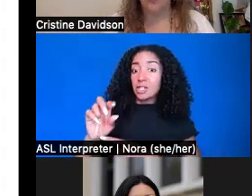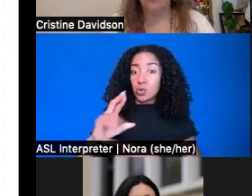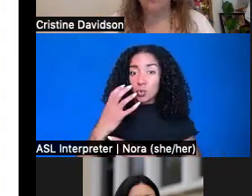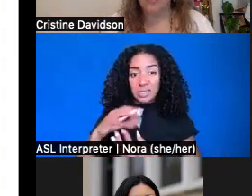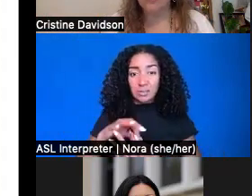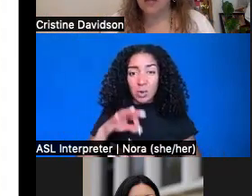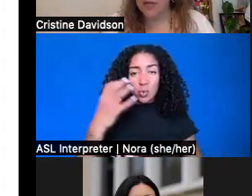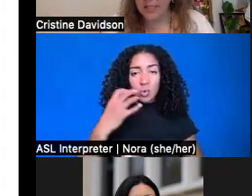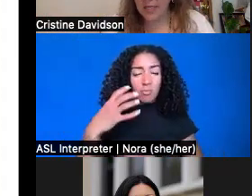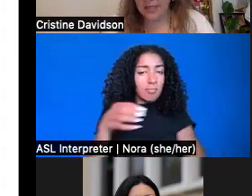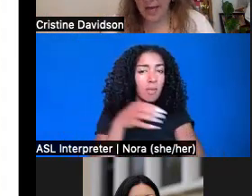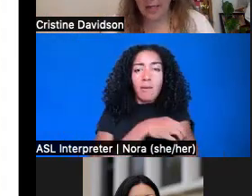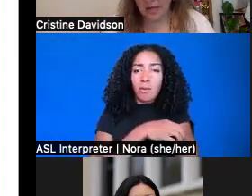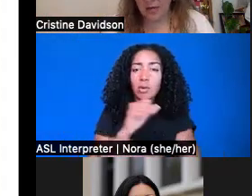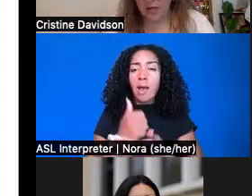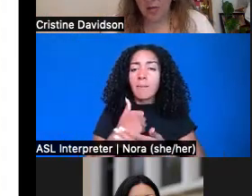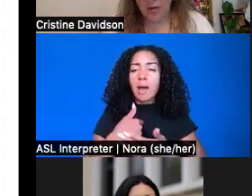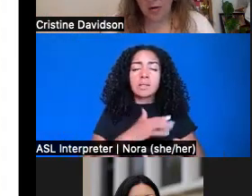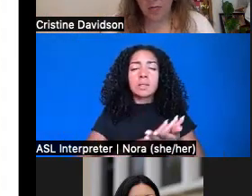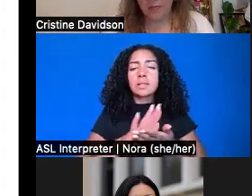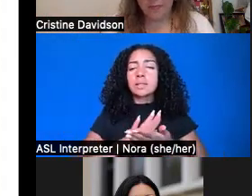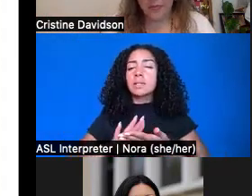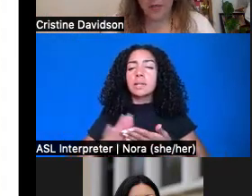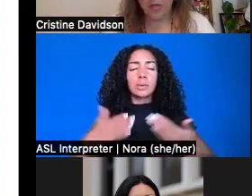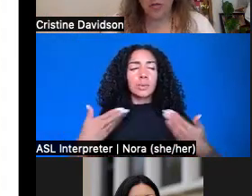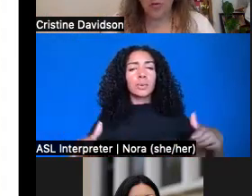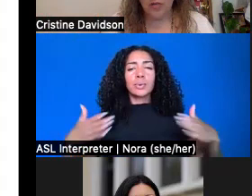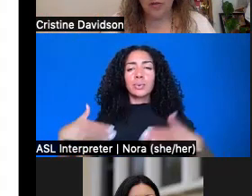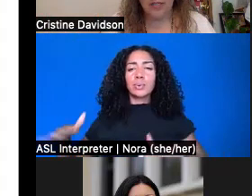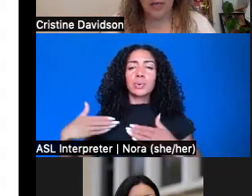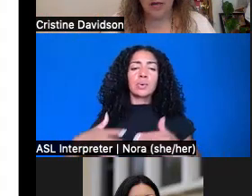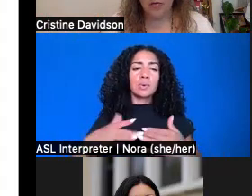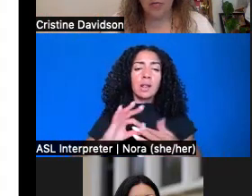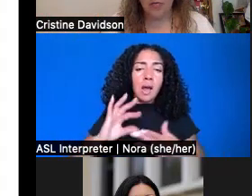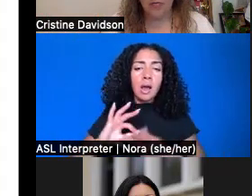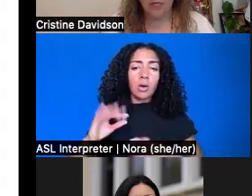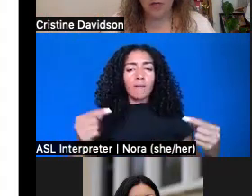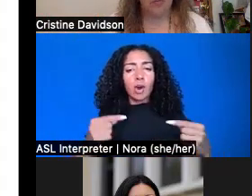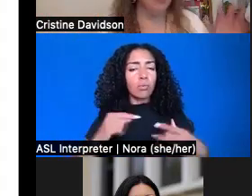ask for help from that cedar, things like that, like there is a